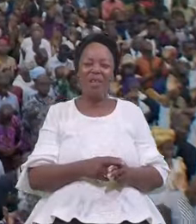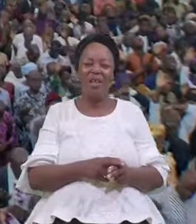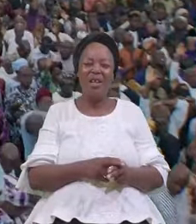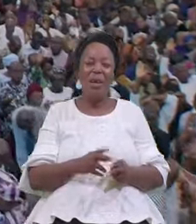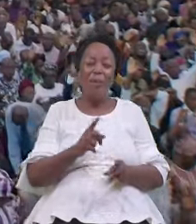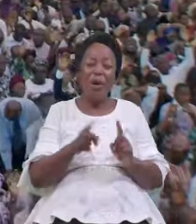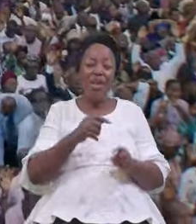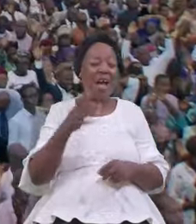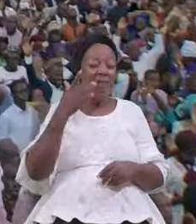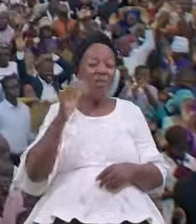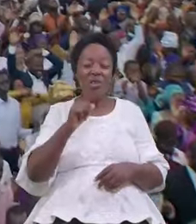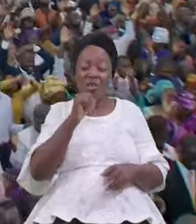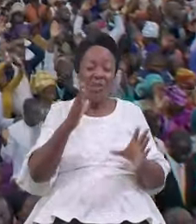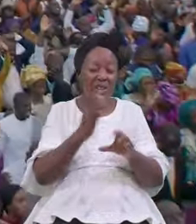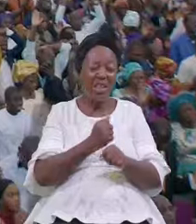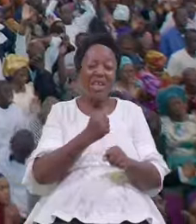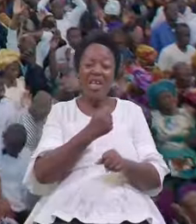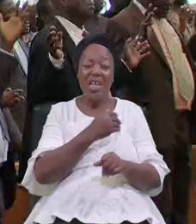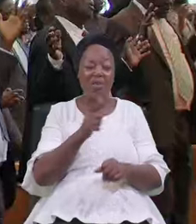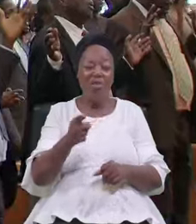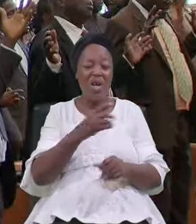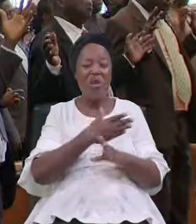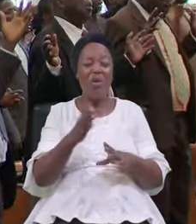envy will not take away from your blessing.